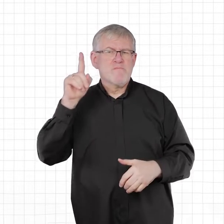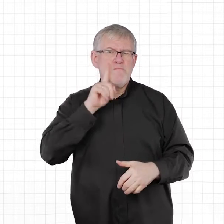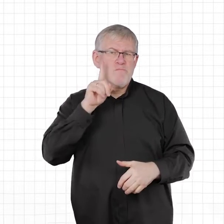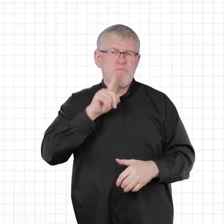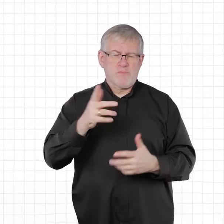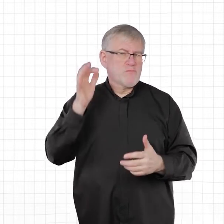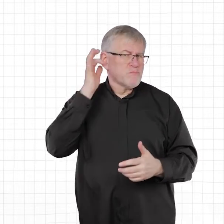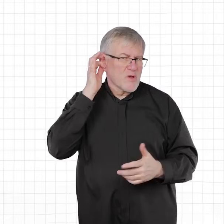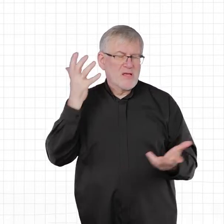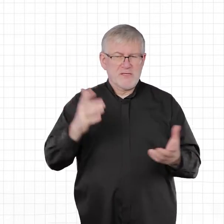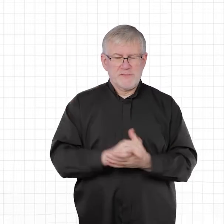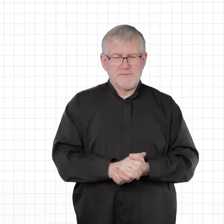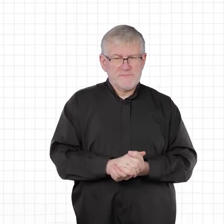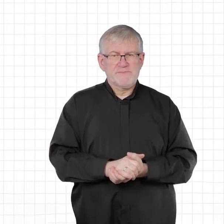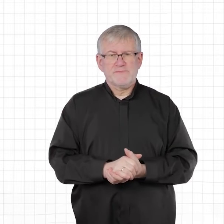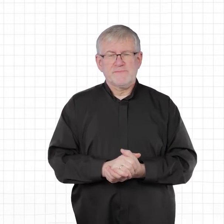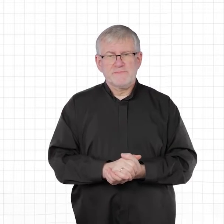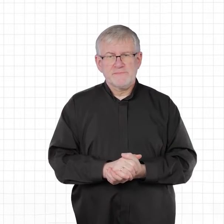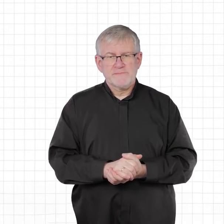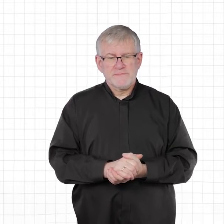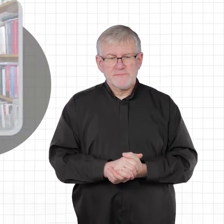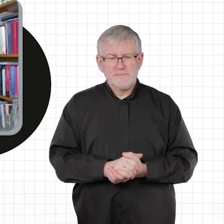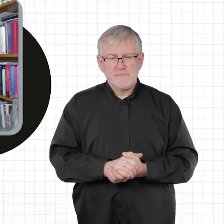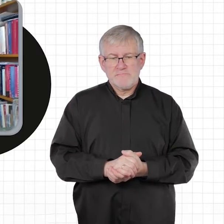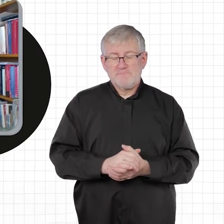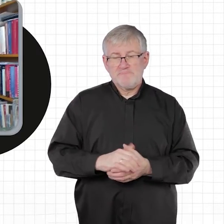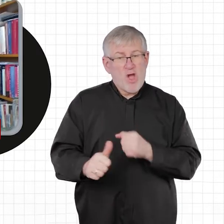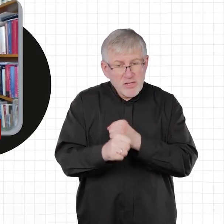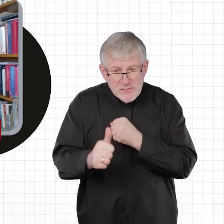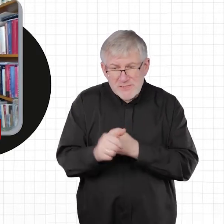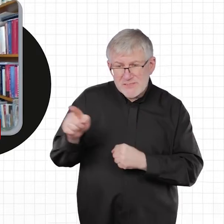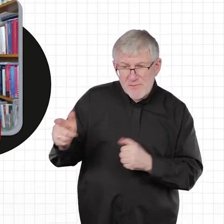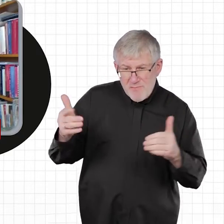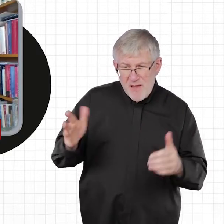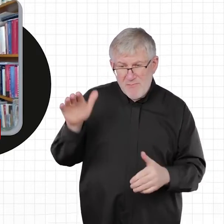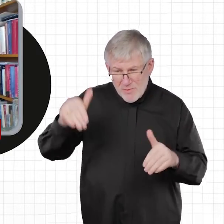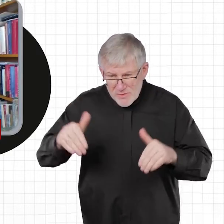her but for the whole school society.